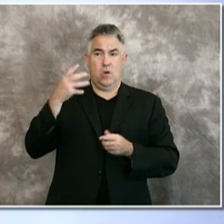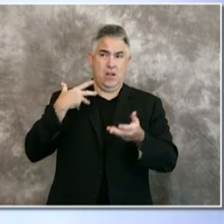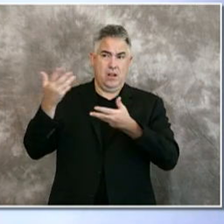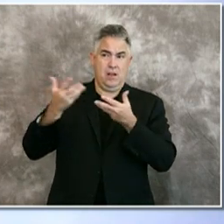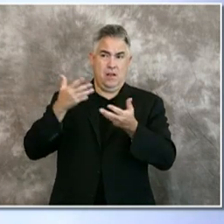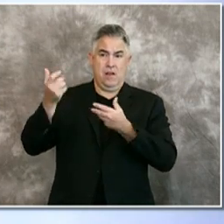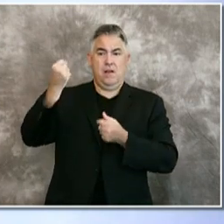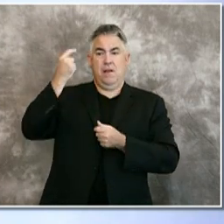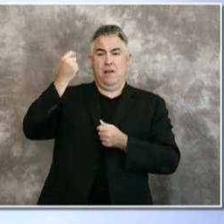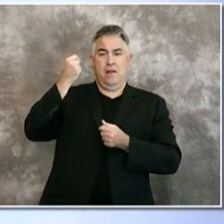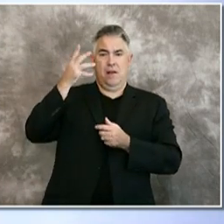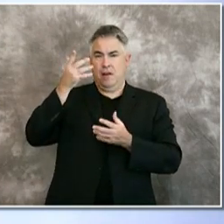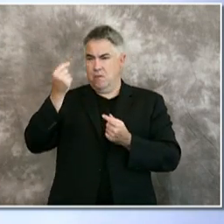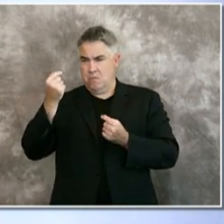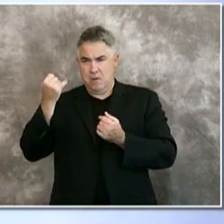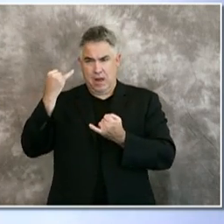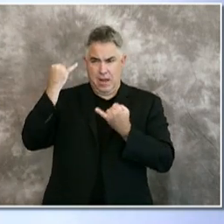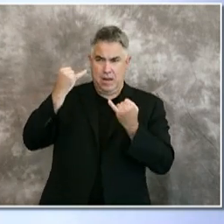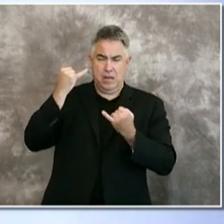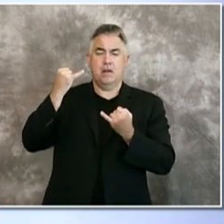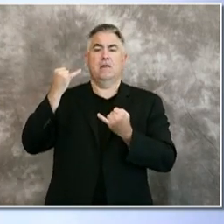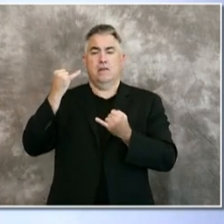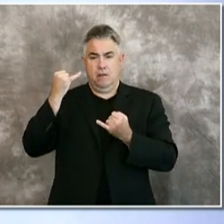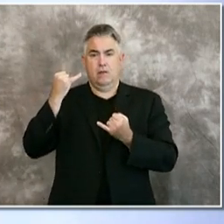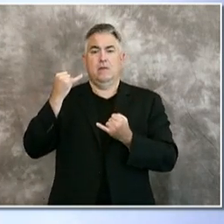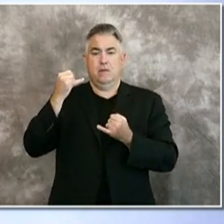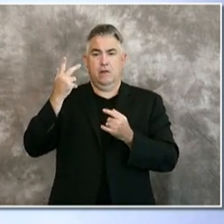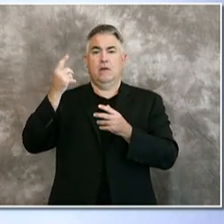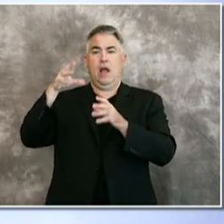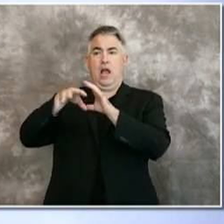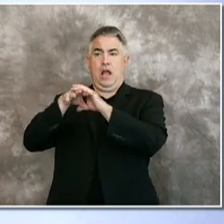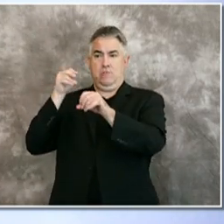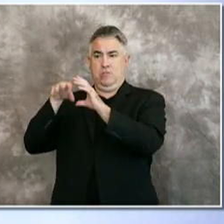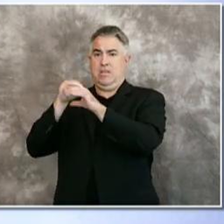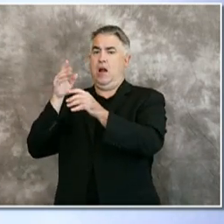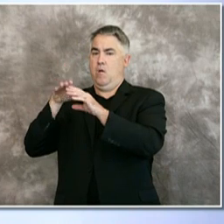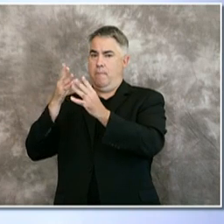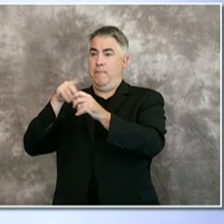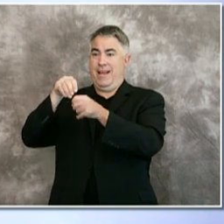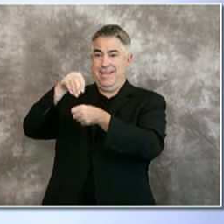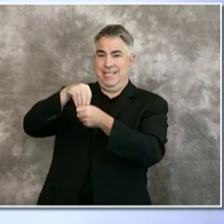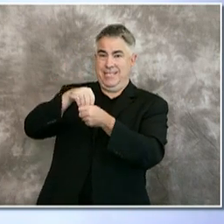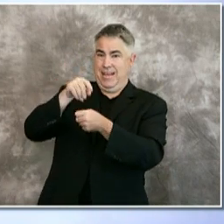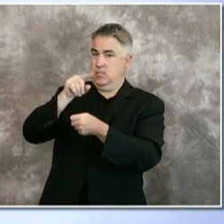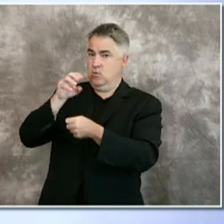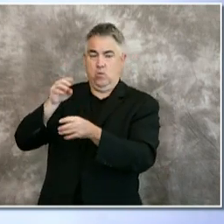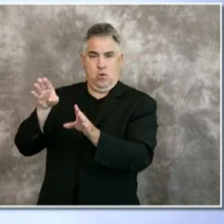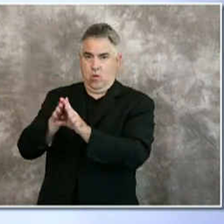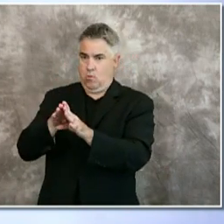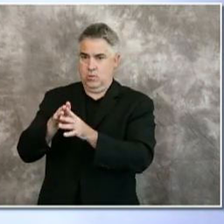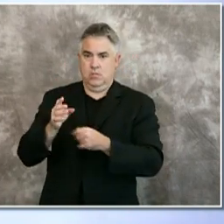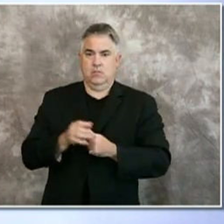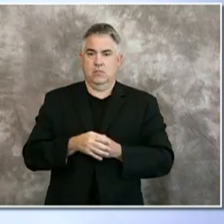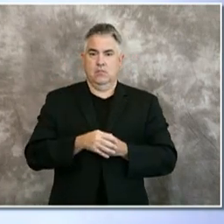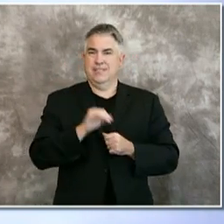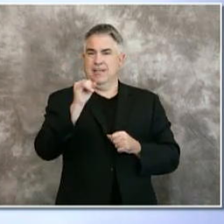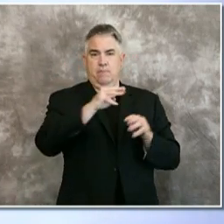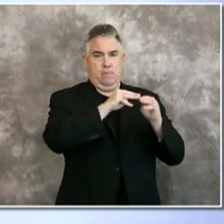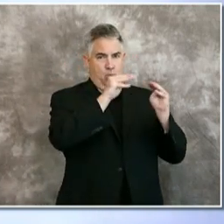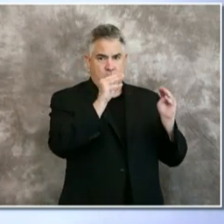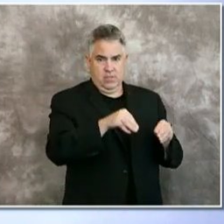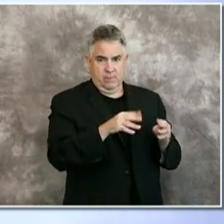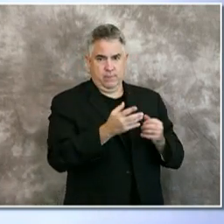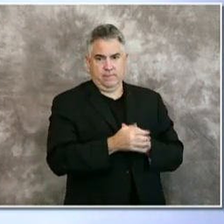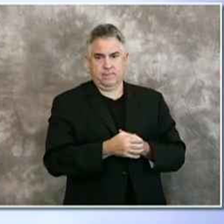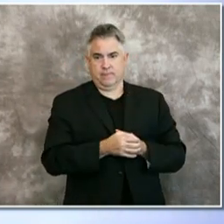doing. Indoor museums must close. Indoor card rooms must close. And we certainly understand the impact this will have on restaurants